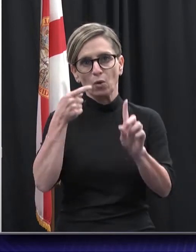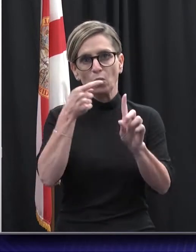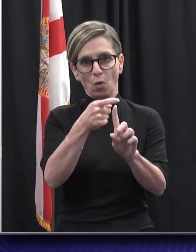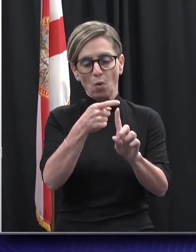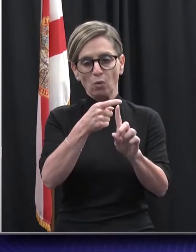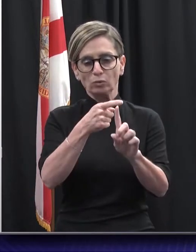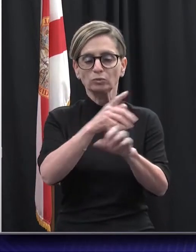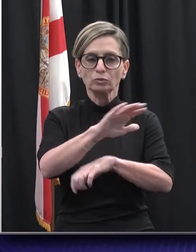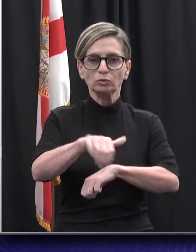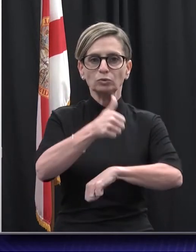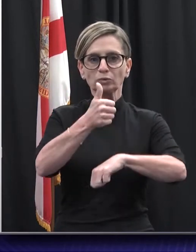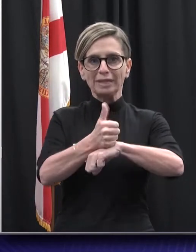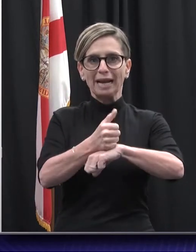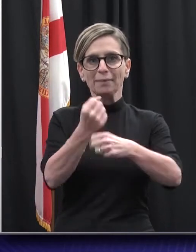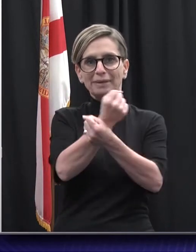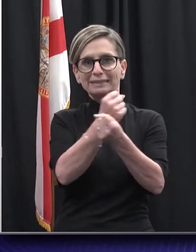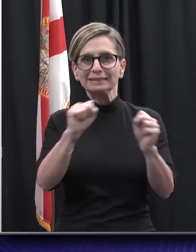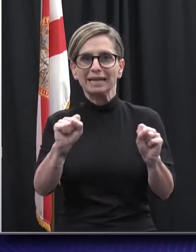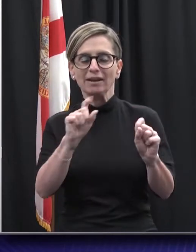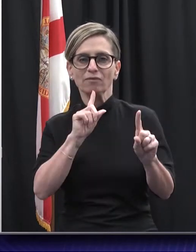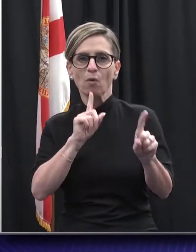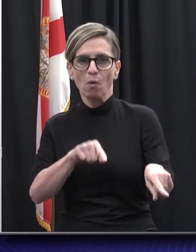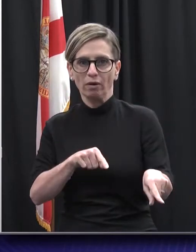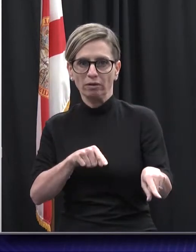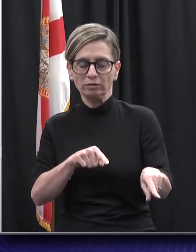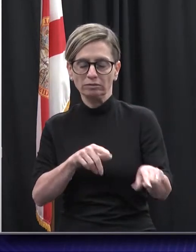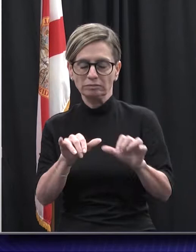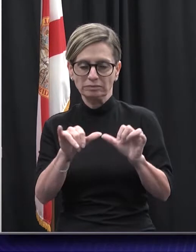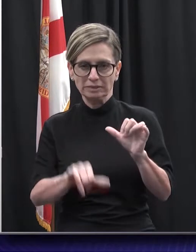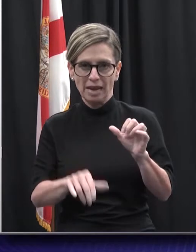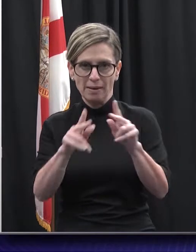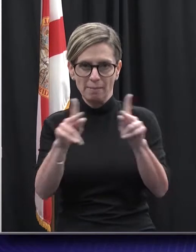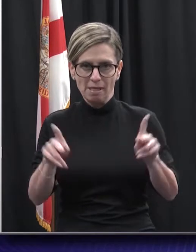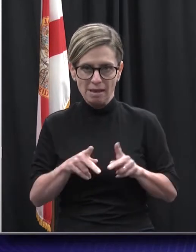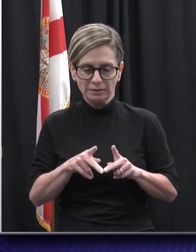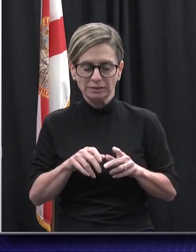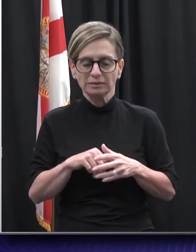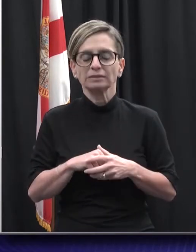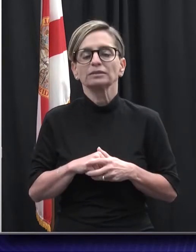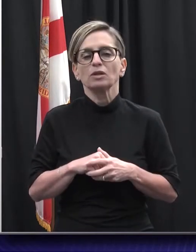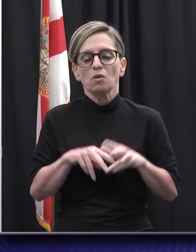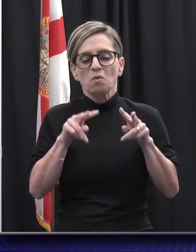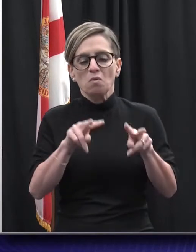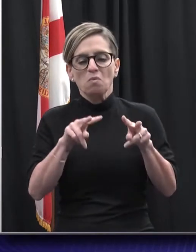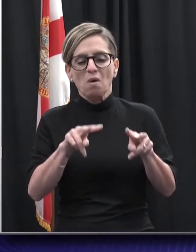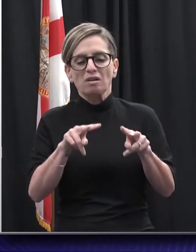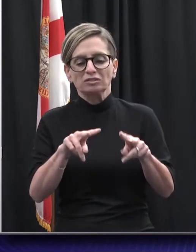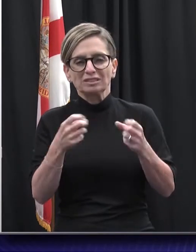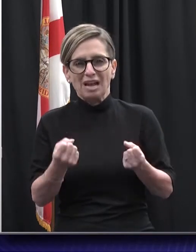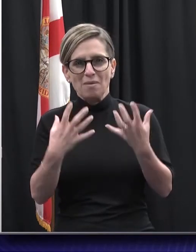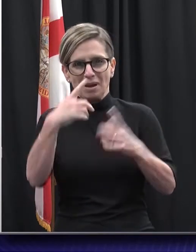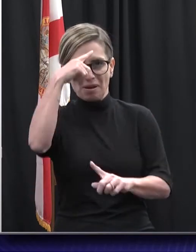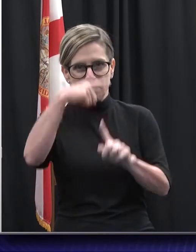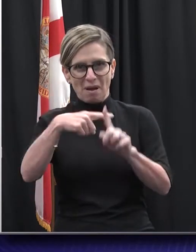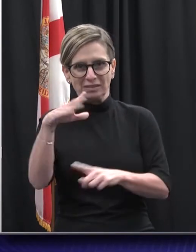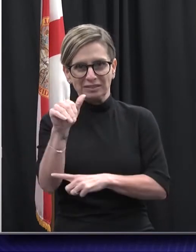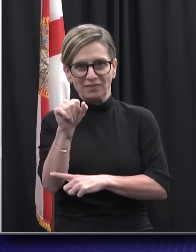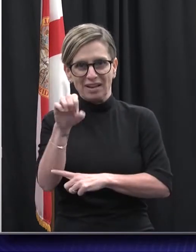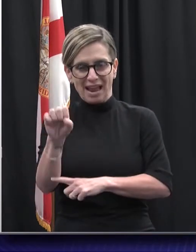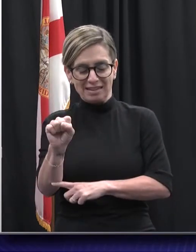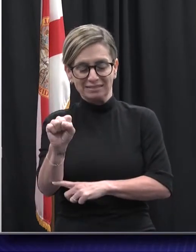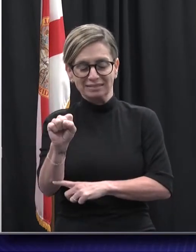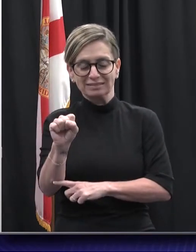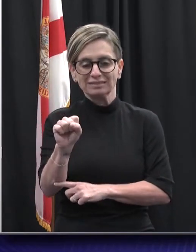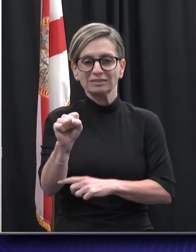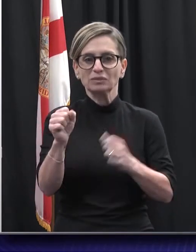safer-in-place order for St. Lucie County. We are watching the case numbers, and without robust testing, it's impossible to